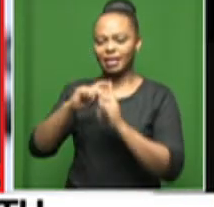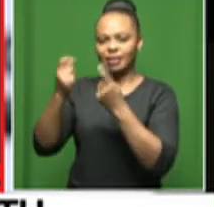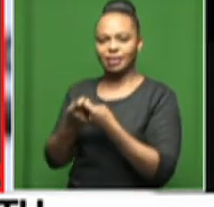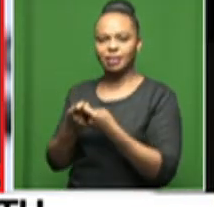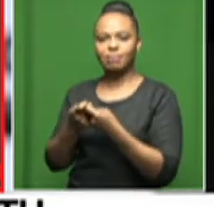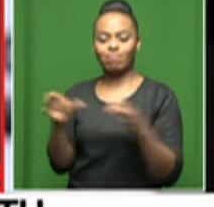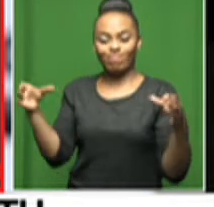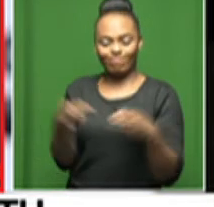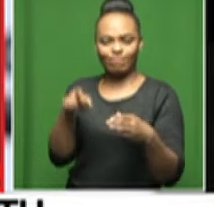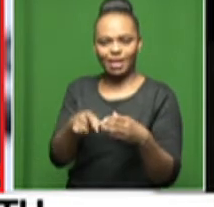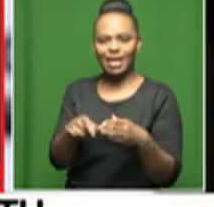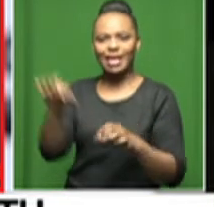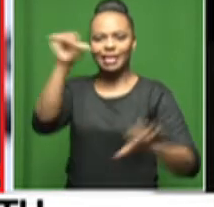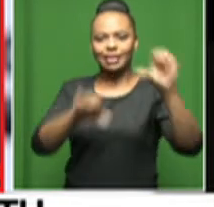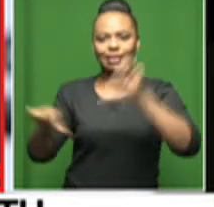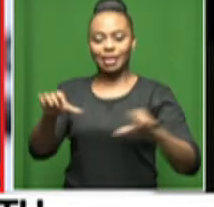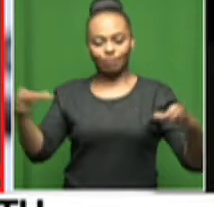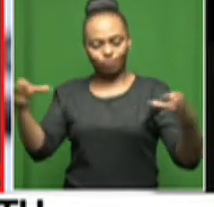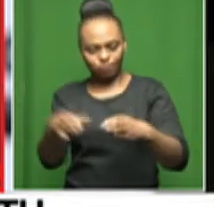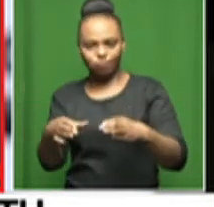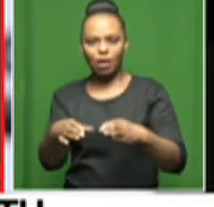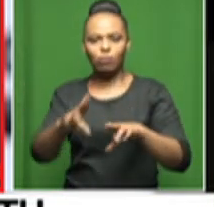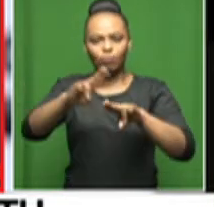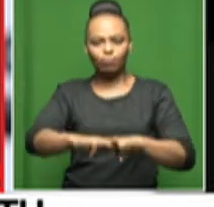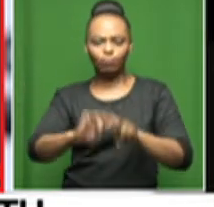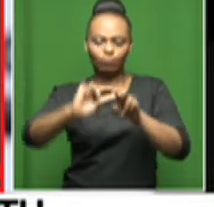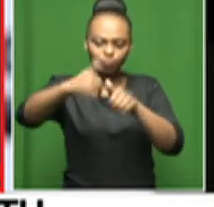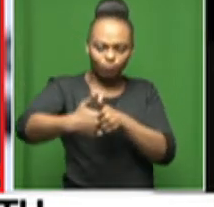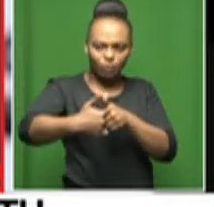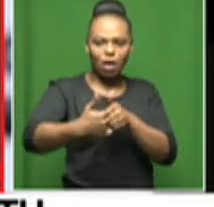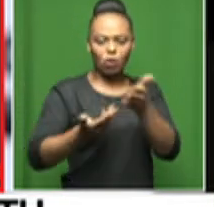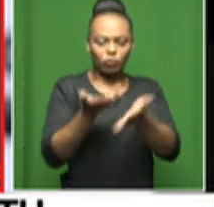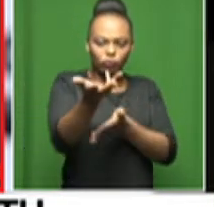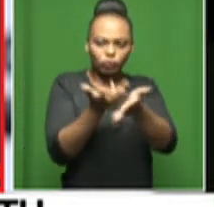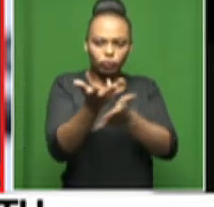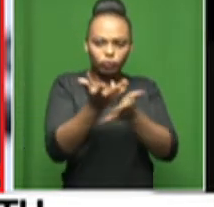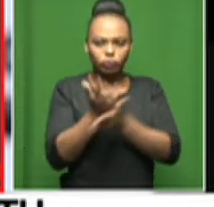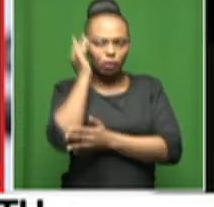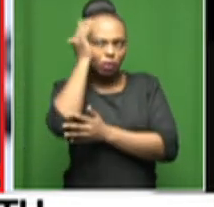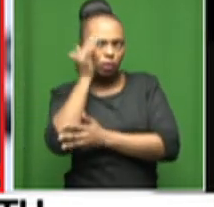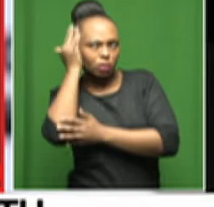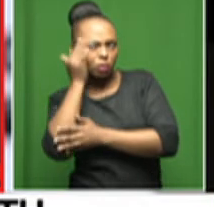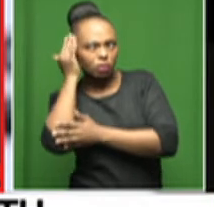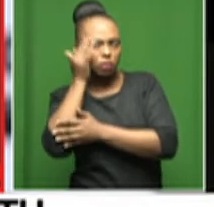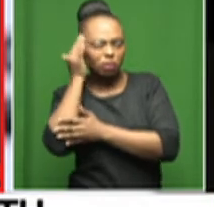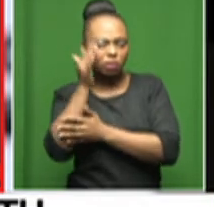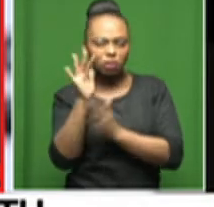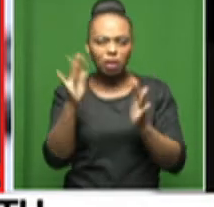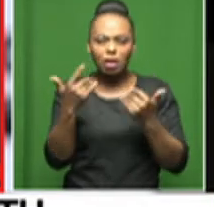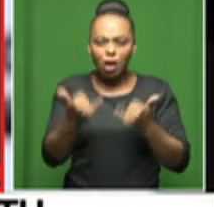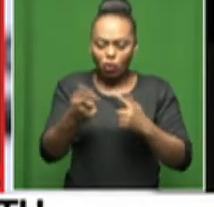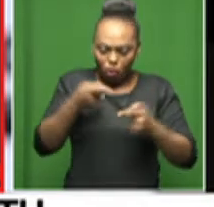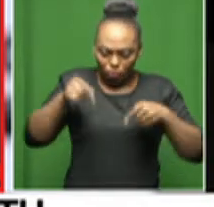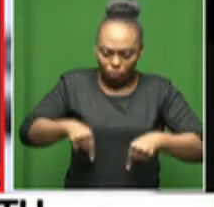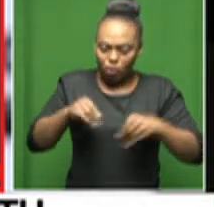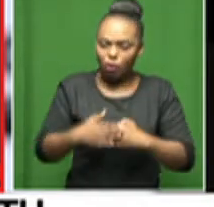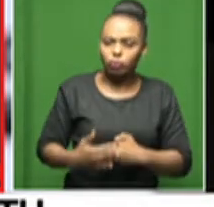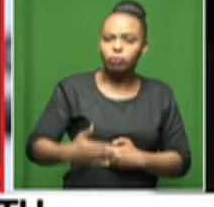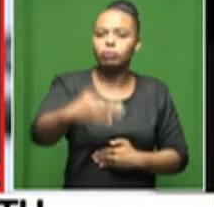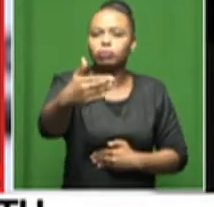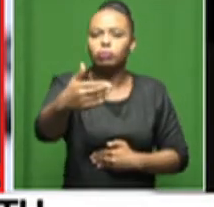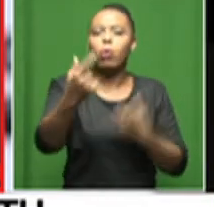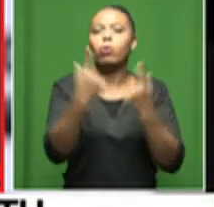directed that our scientists must quickly sit together and figure out what approach are we going to use in